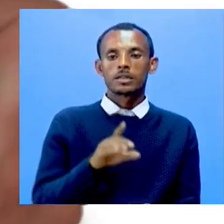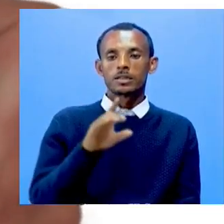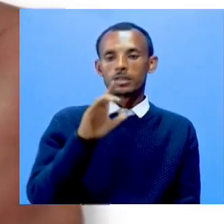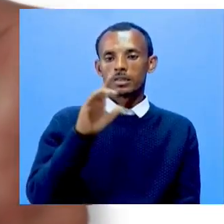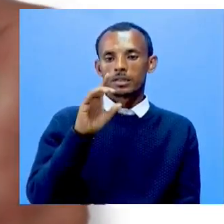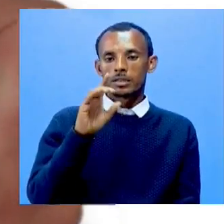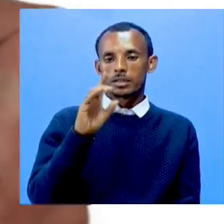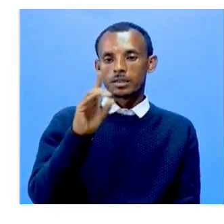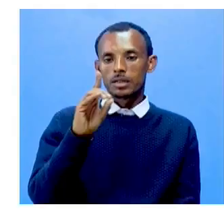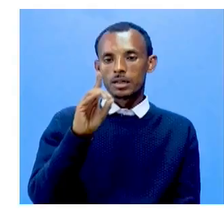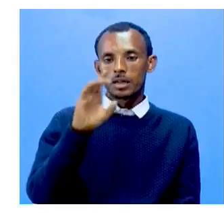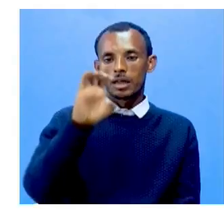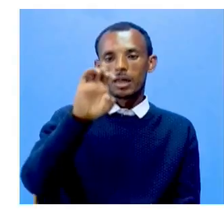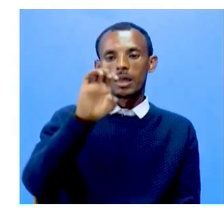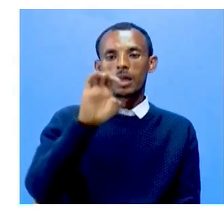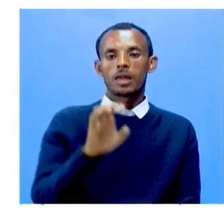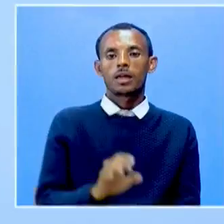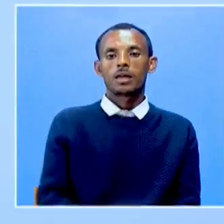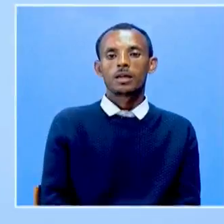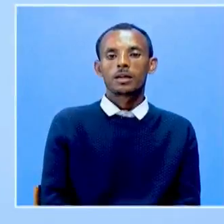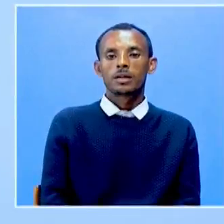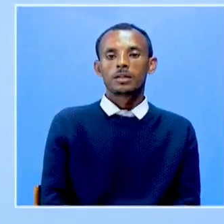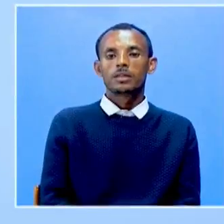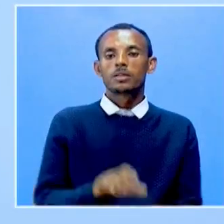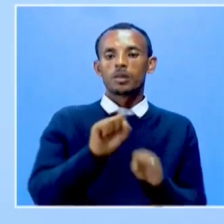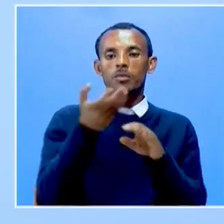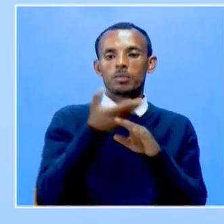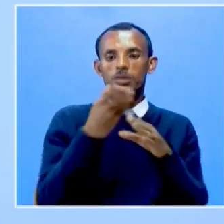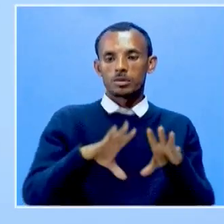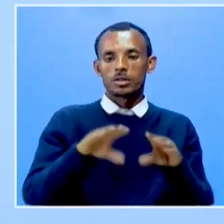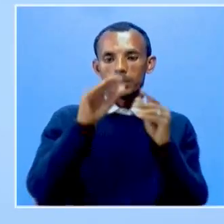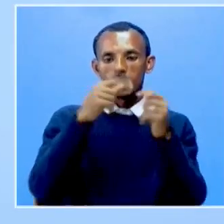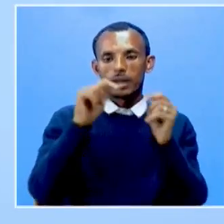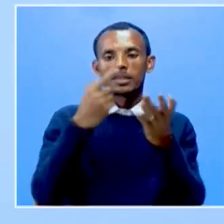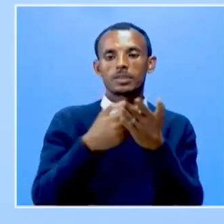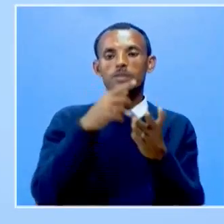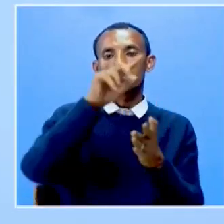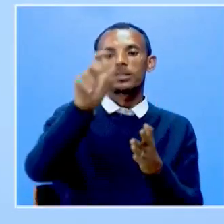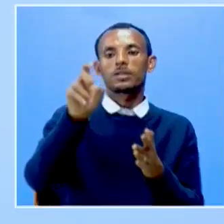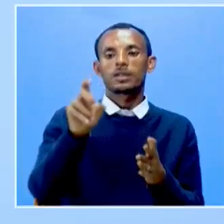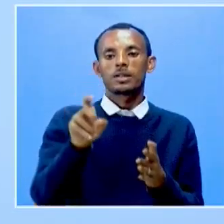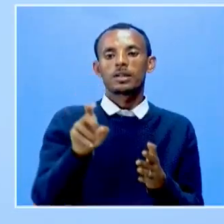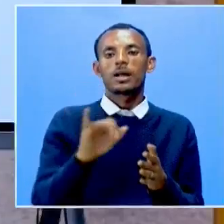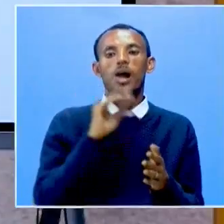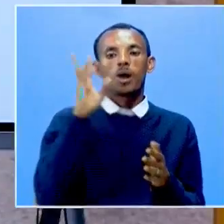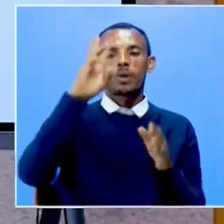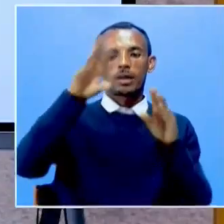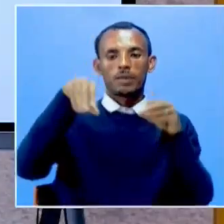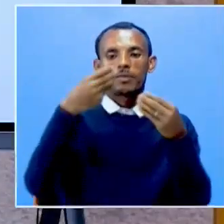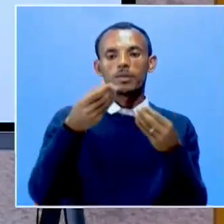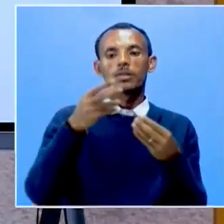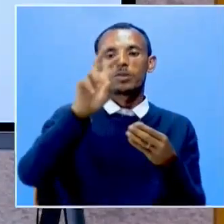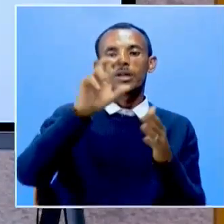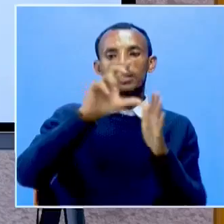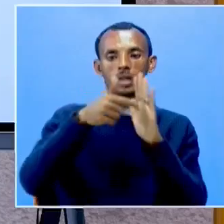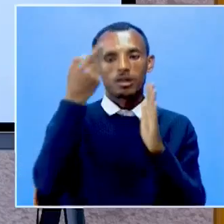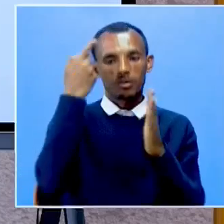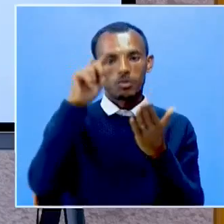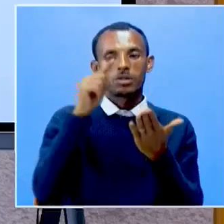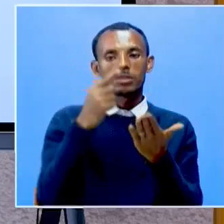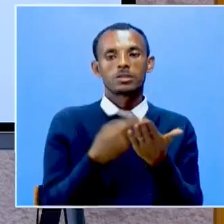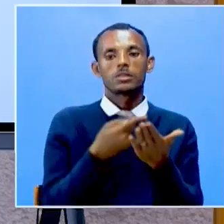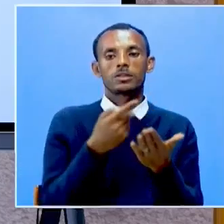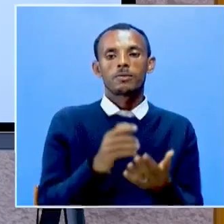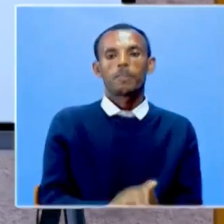So please students, try this question I will give you 20 seconds for this.